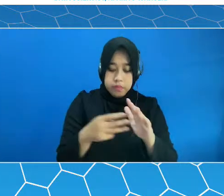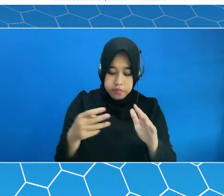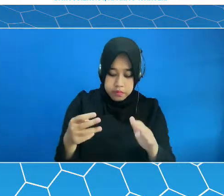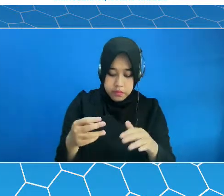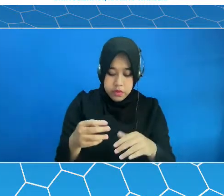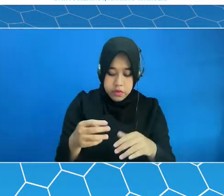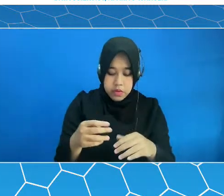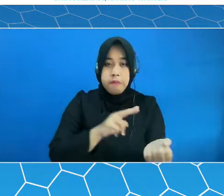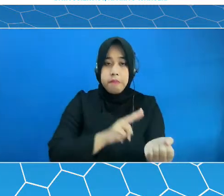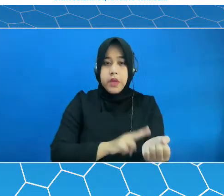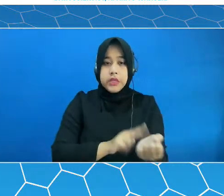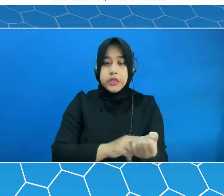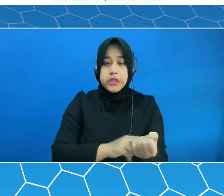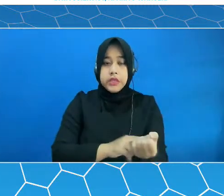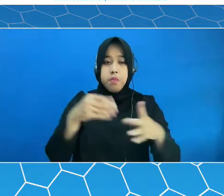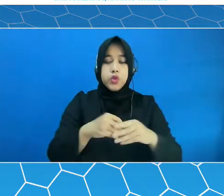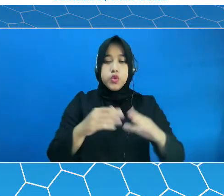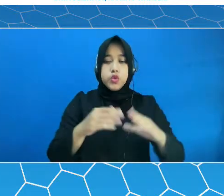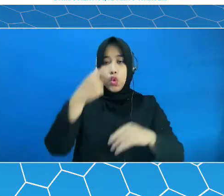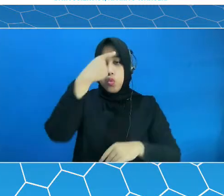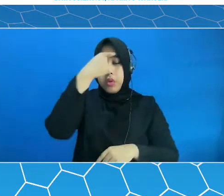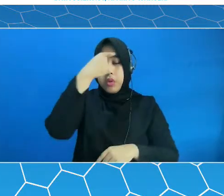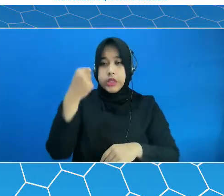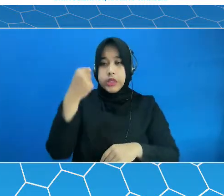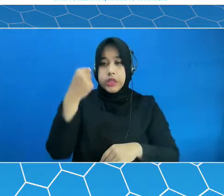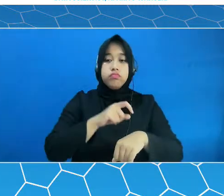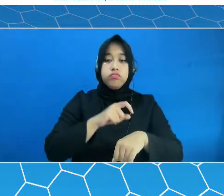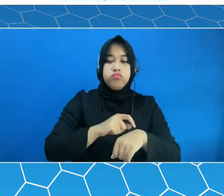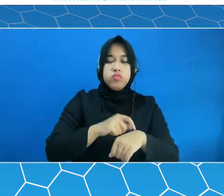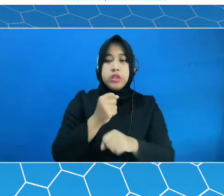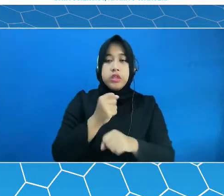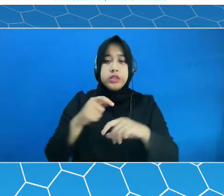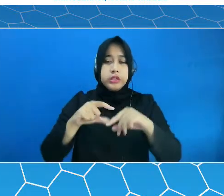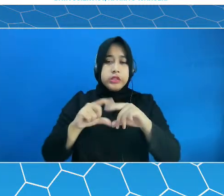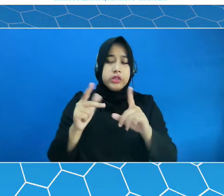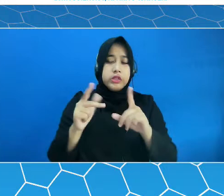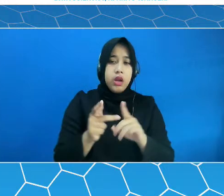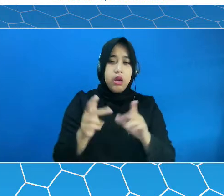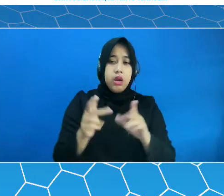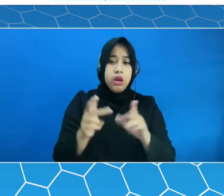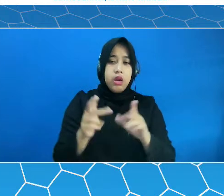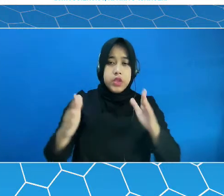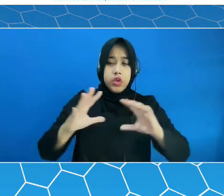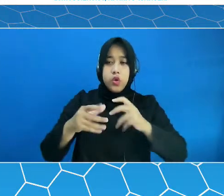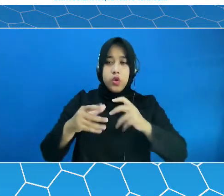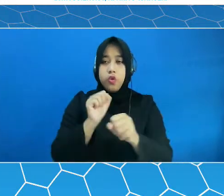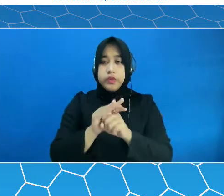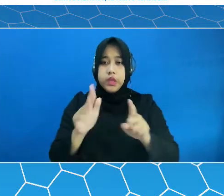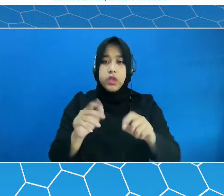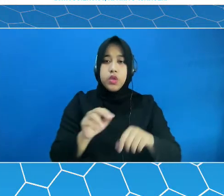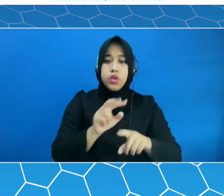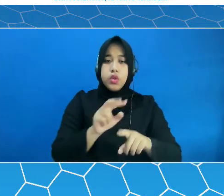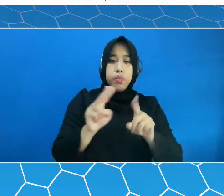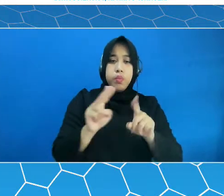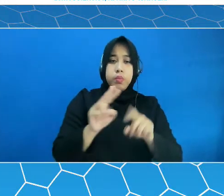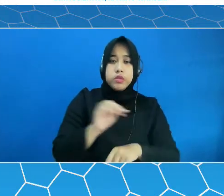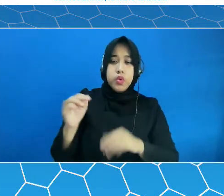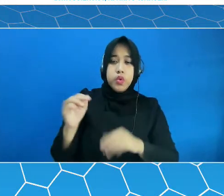COVID who have had symptoms for 12 weeks or longer. Next slide, please.